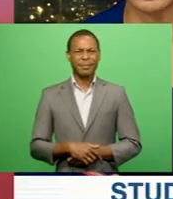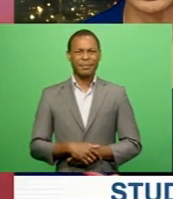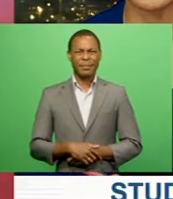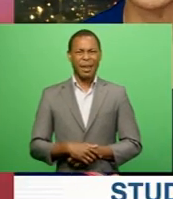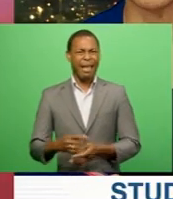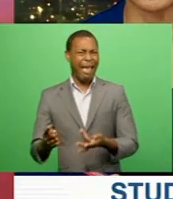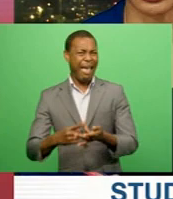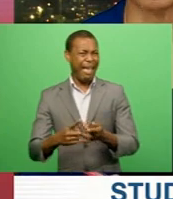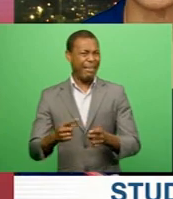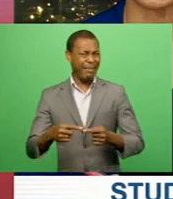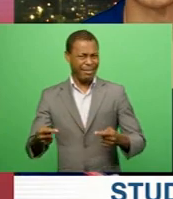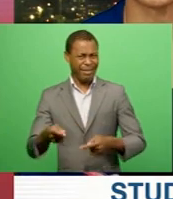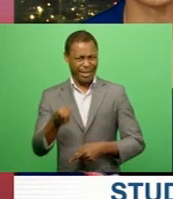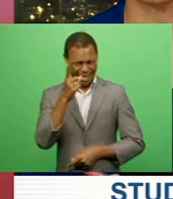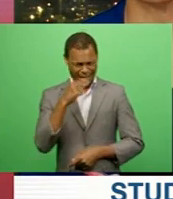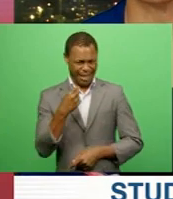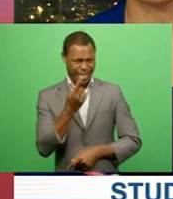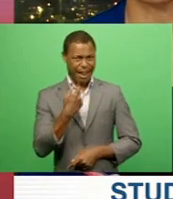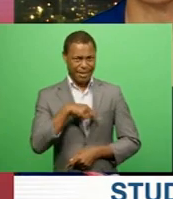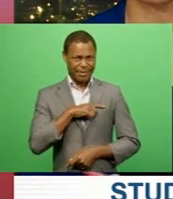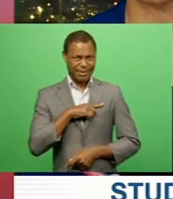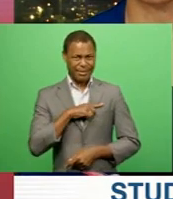else can you tell us about the arrangement?